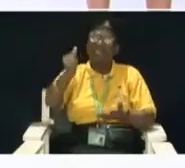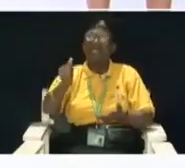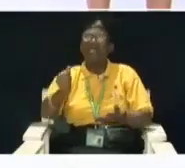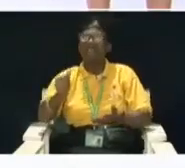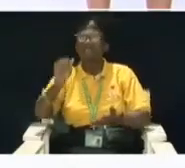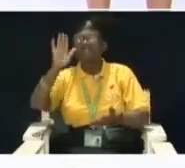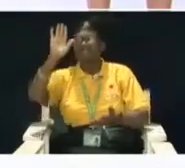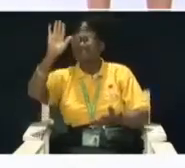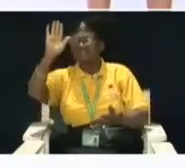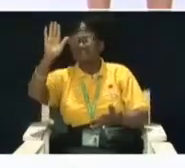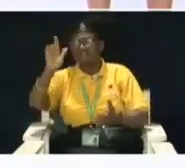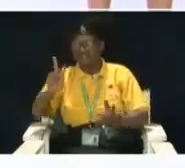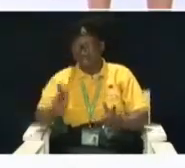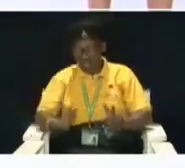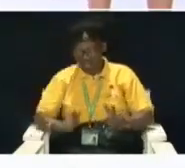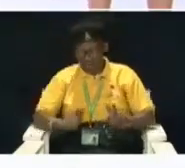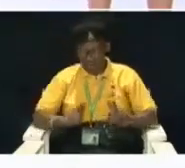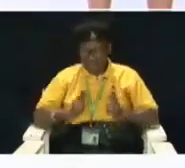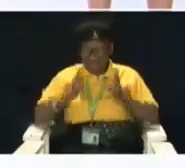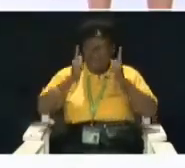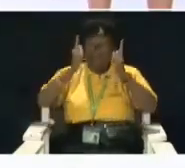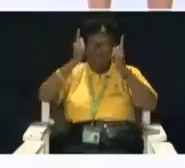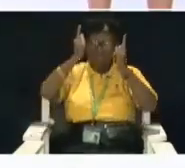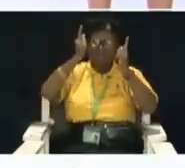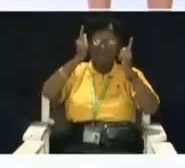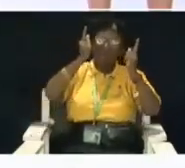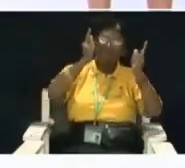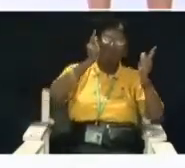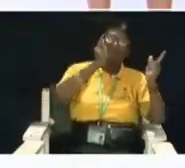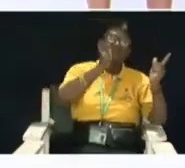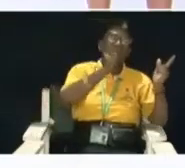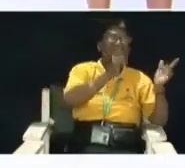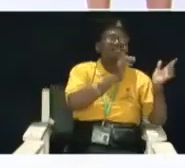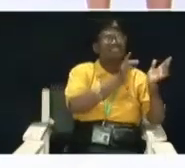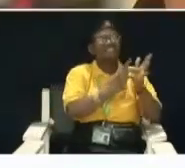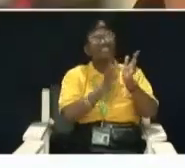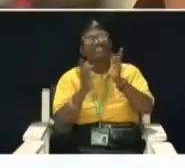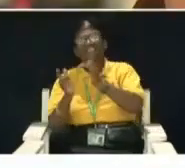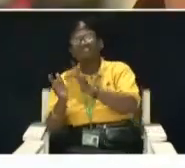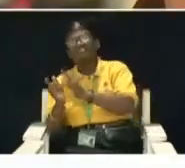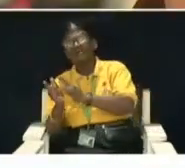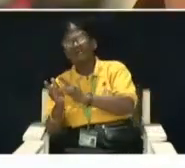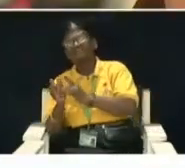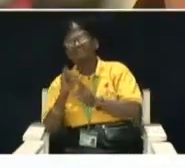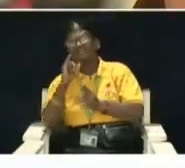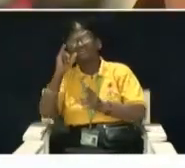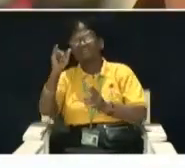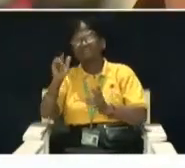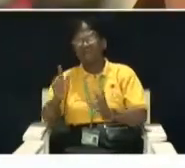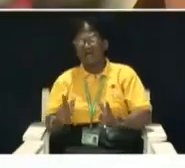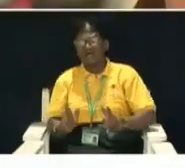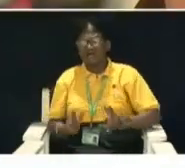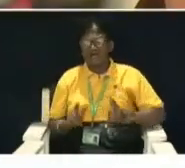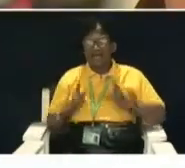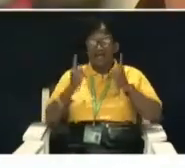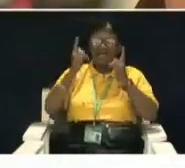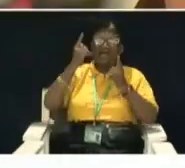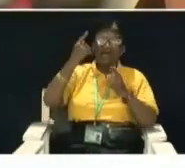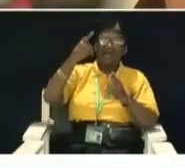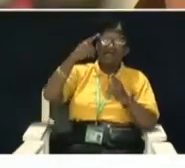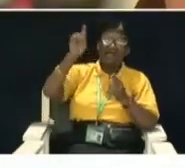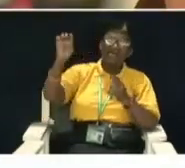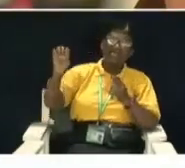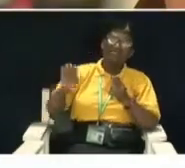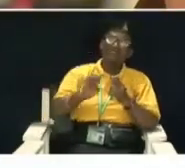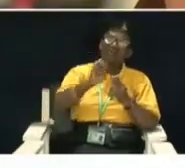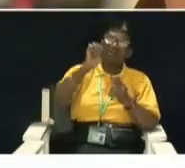Save Savior is